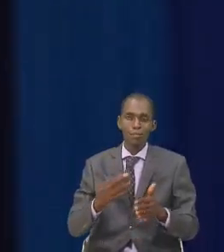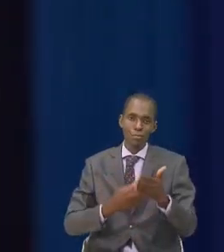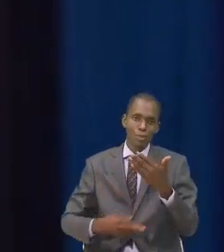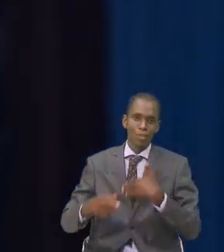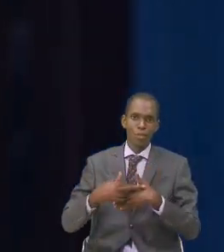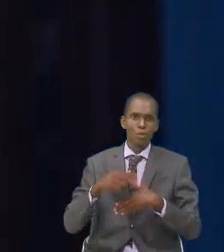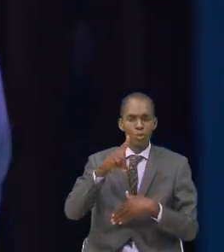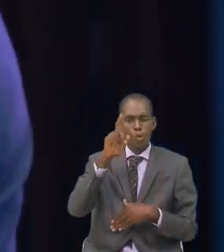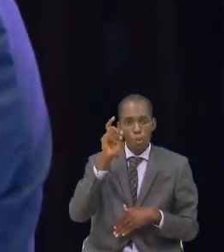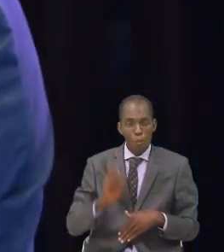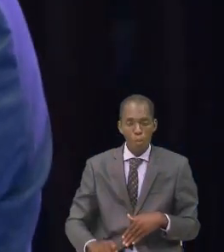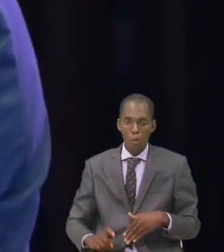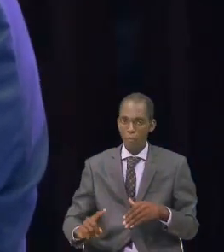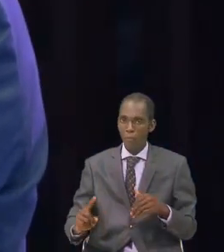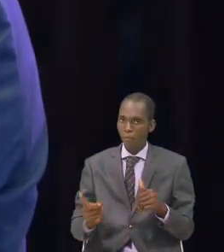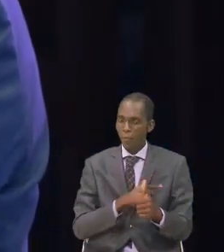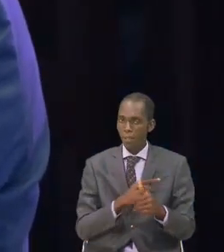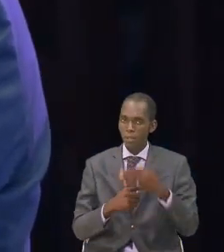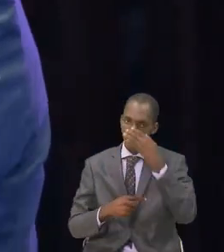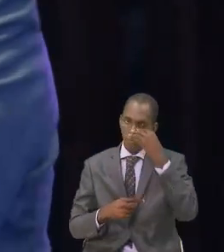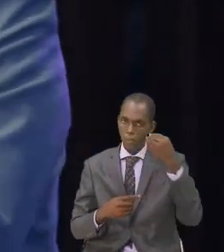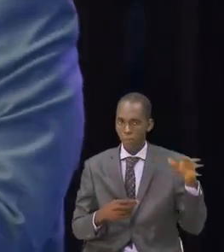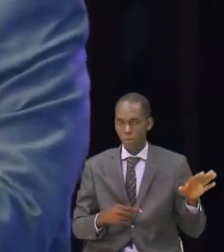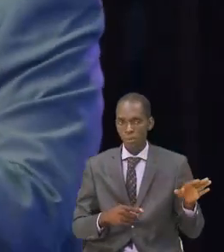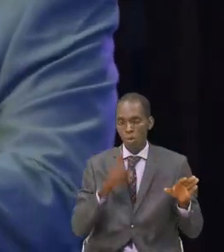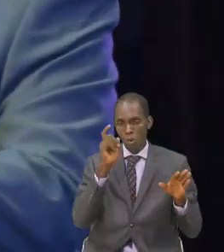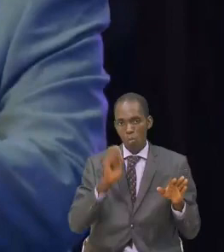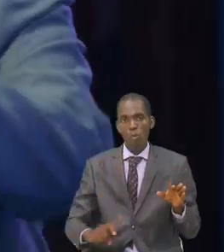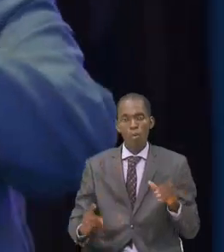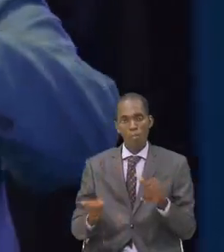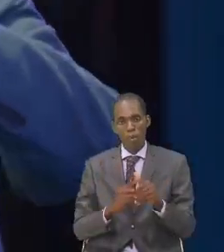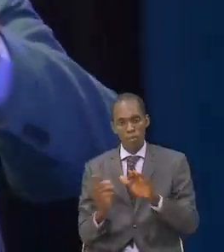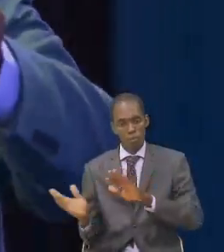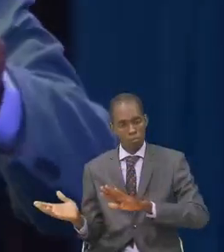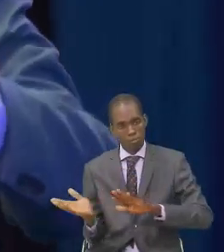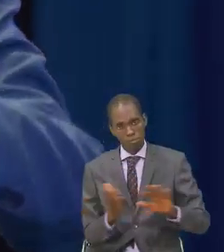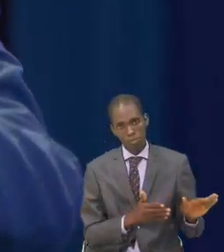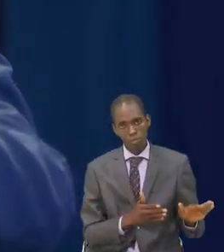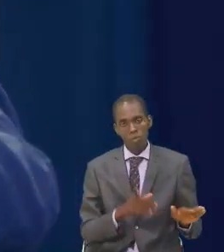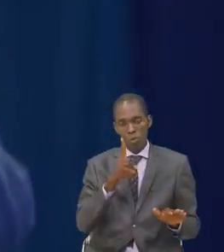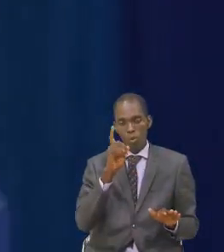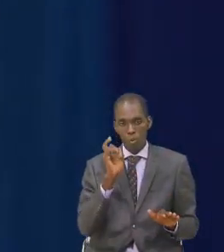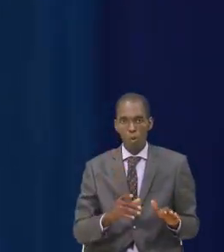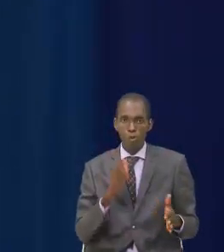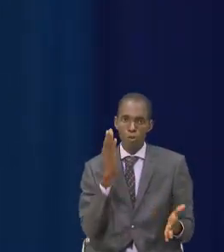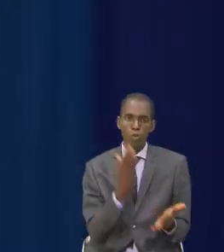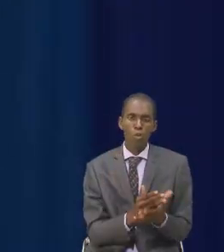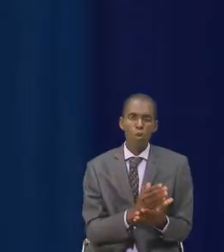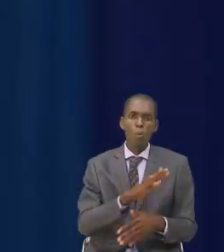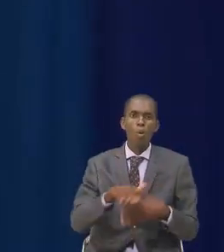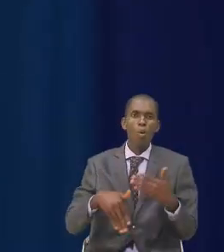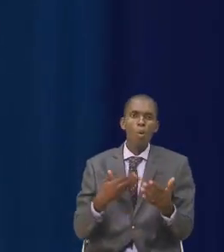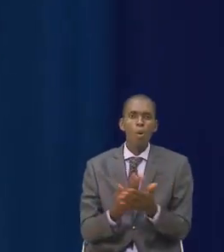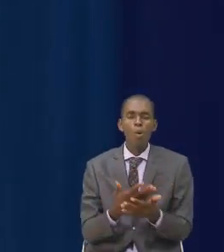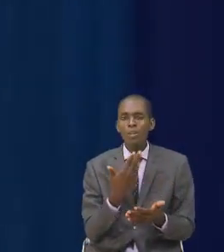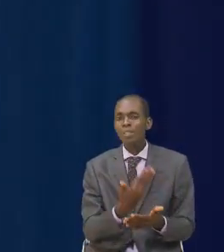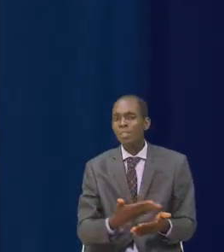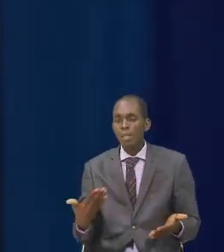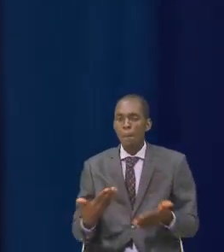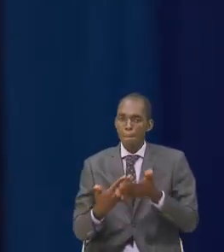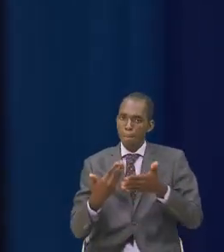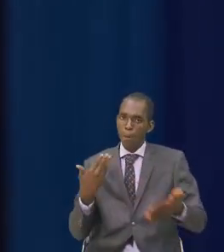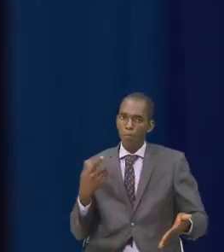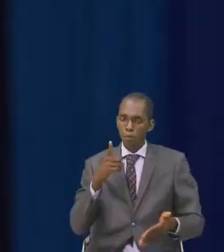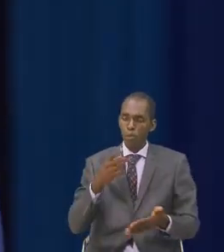him return. Let him return. You must forsake, you must abandon,